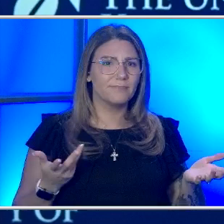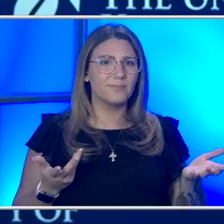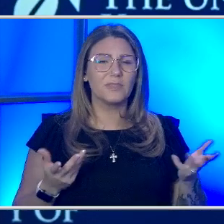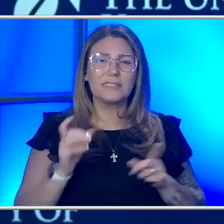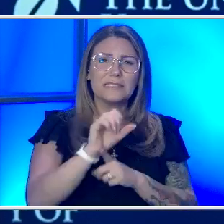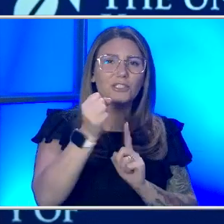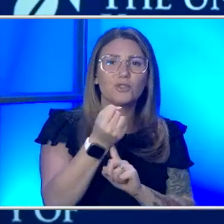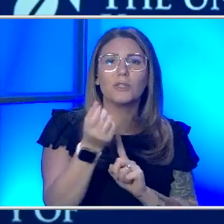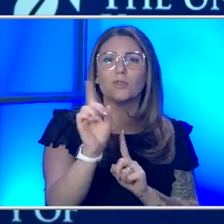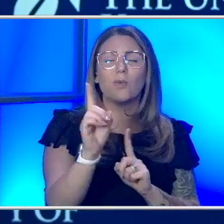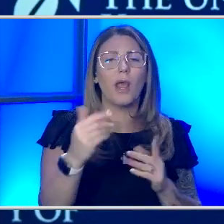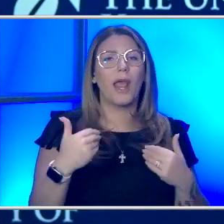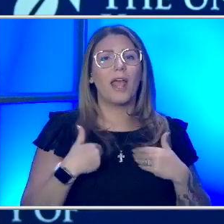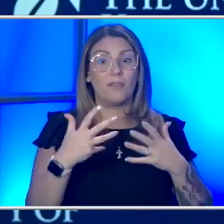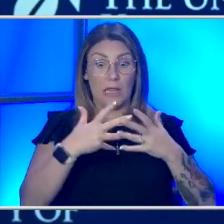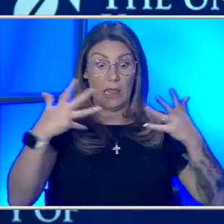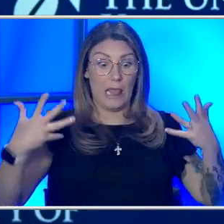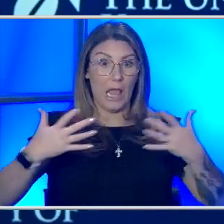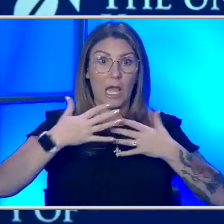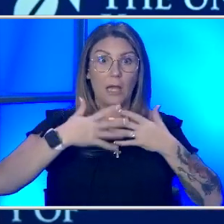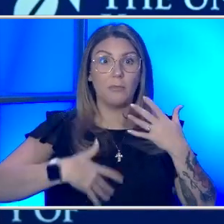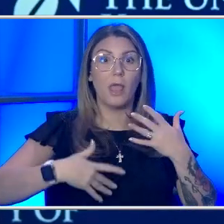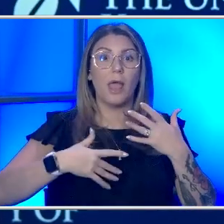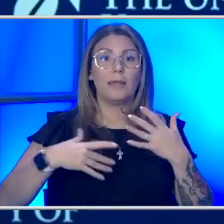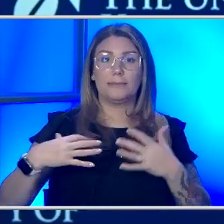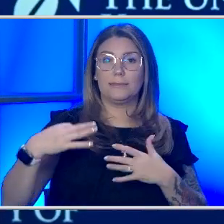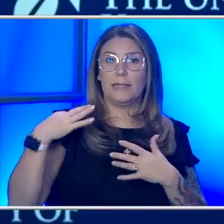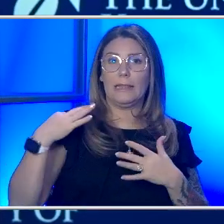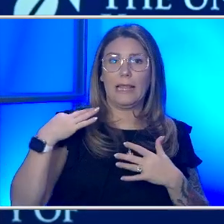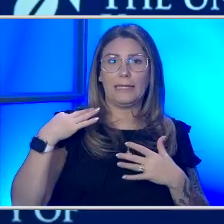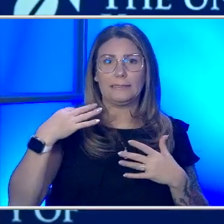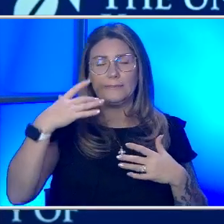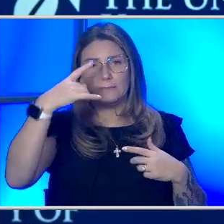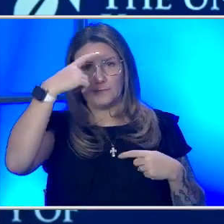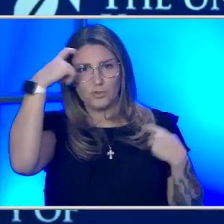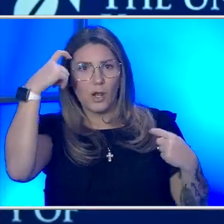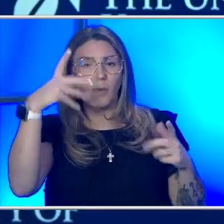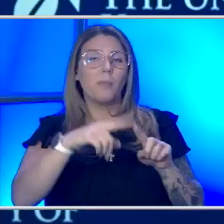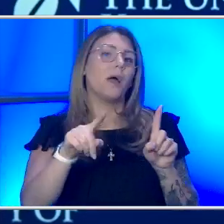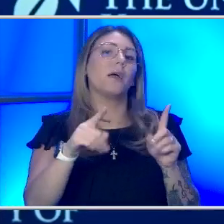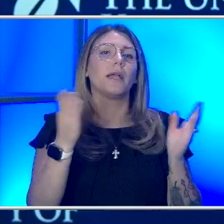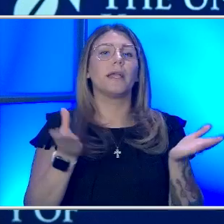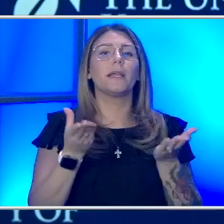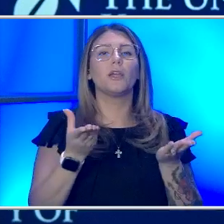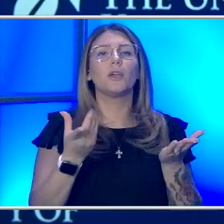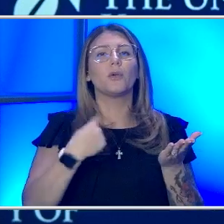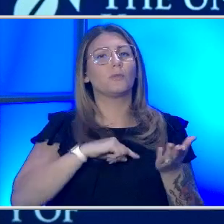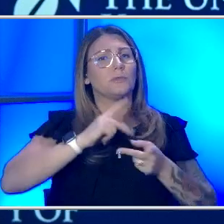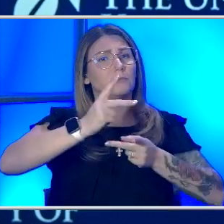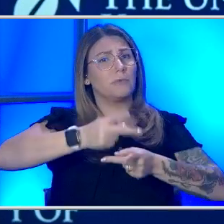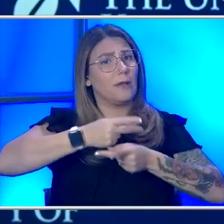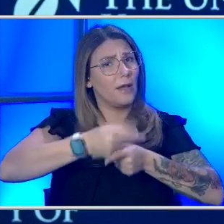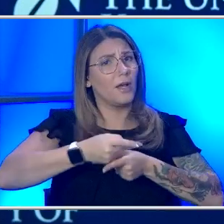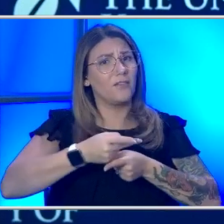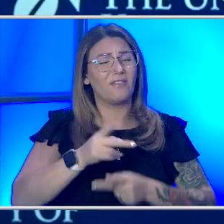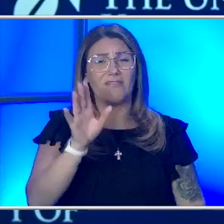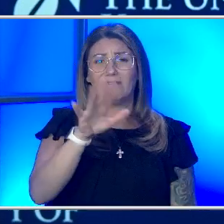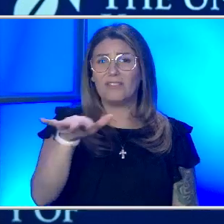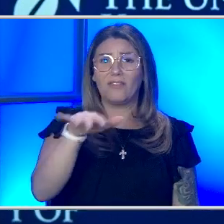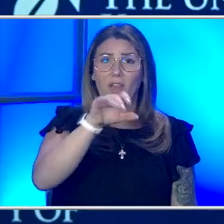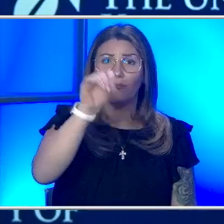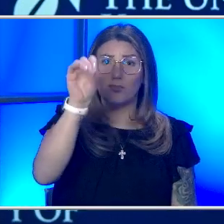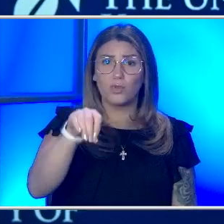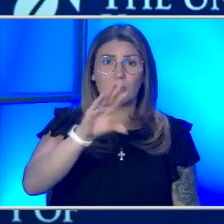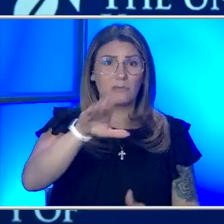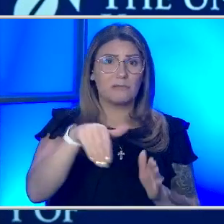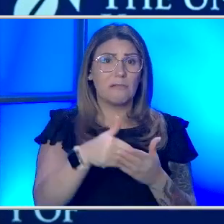blood. It's sort of an elective trauma, if you will. But here we're pretty careful. I can tell you 55% of our liver transplant